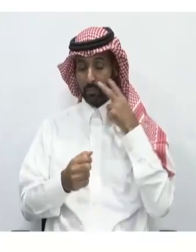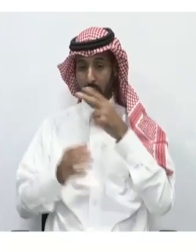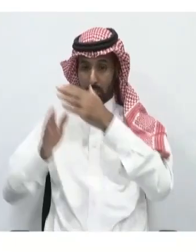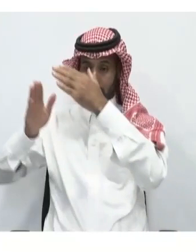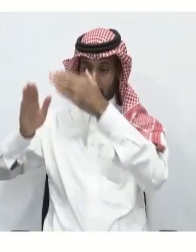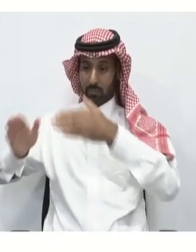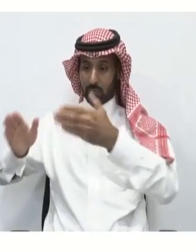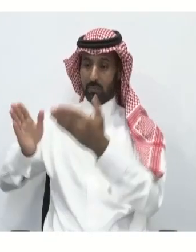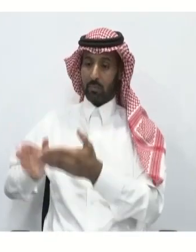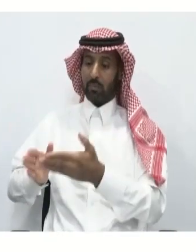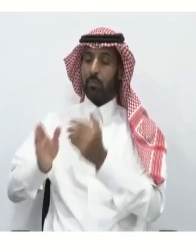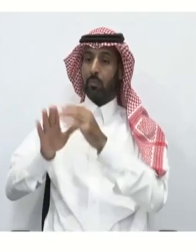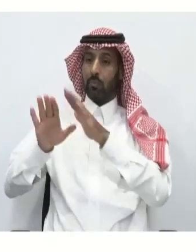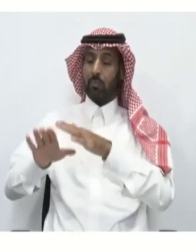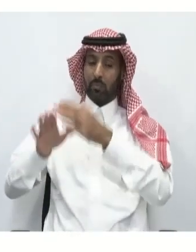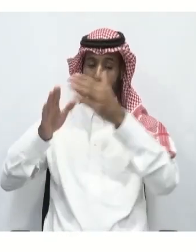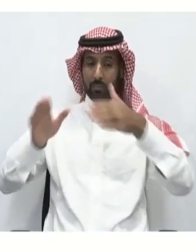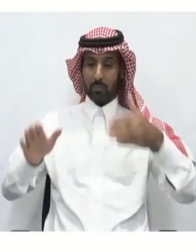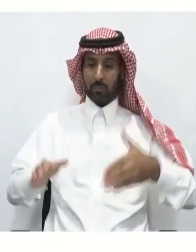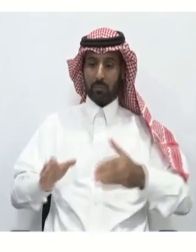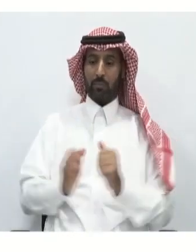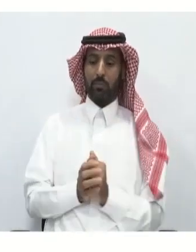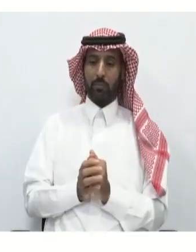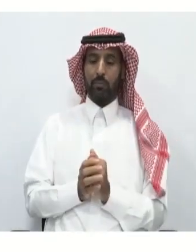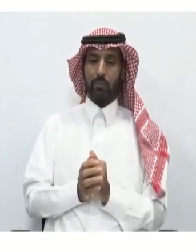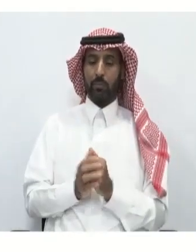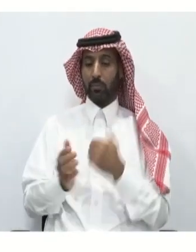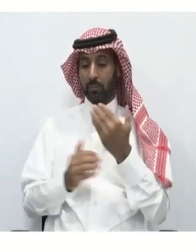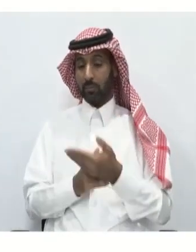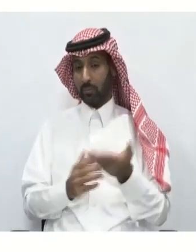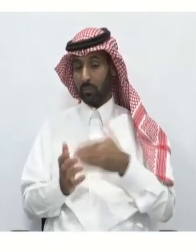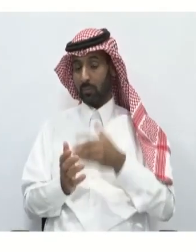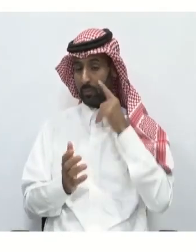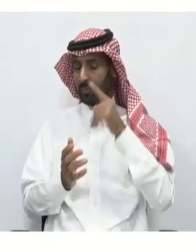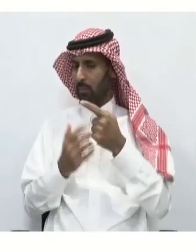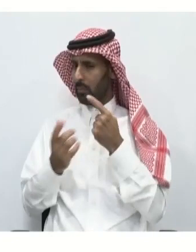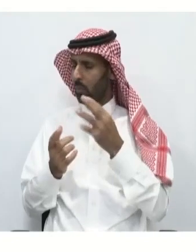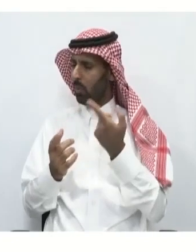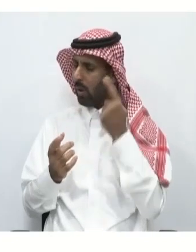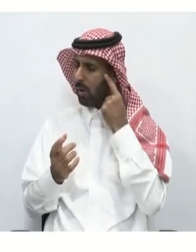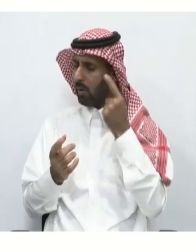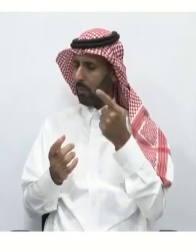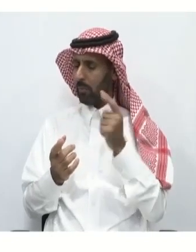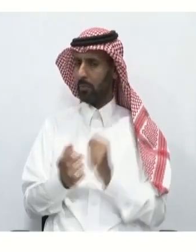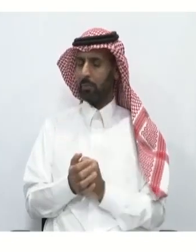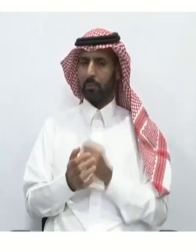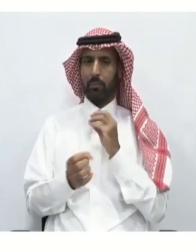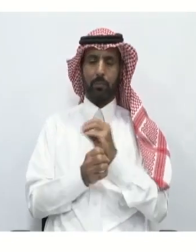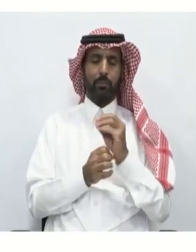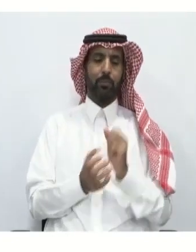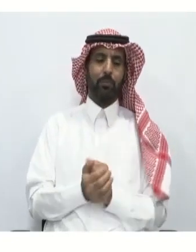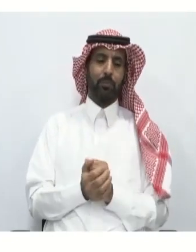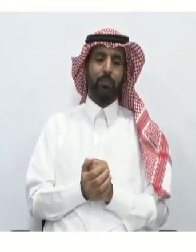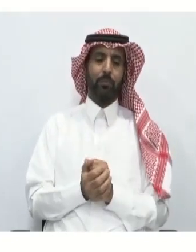of tents. So let's listen again and try to answer the questions and try to comprehend what is he trying to say.